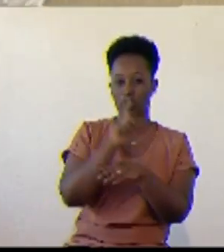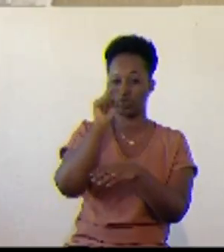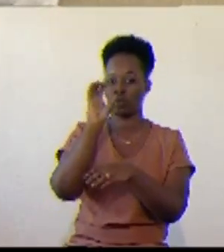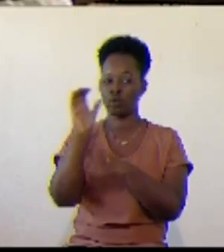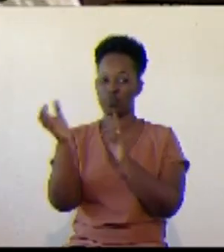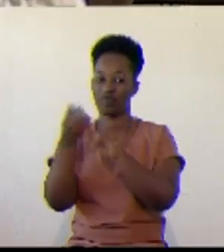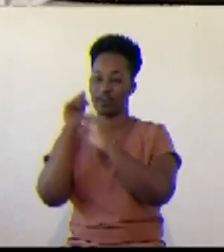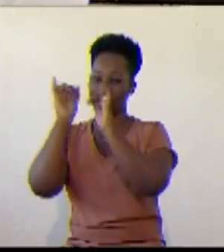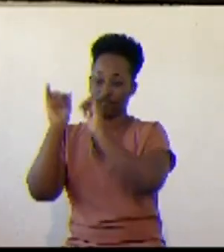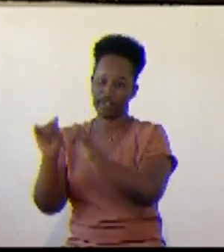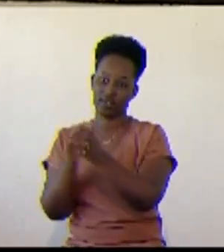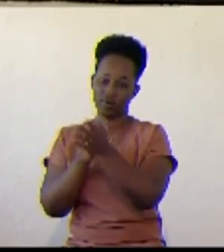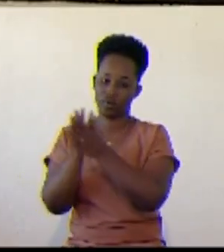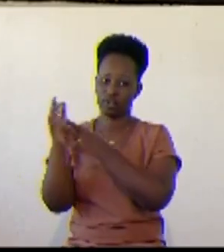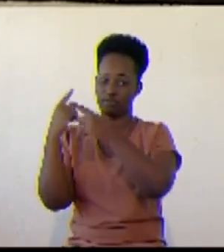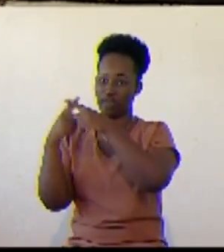costs plus variable costs.